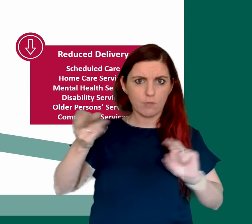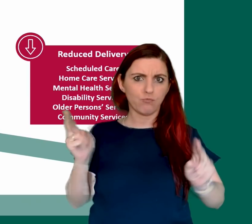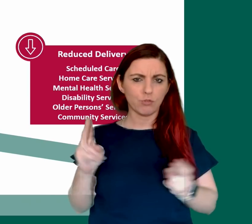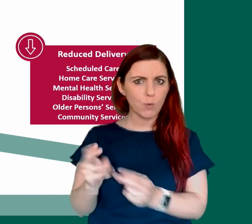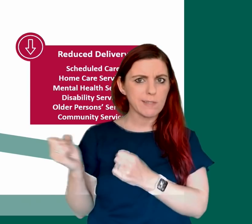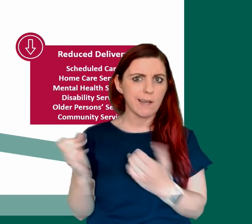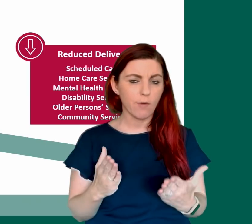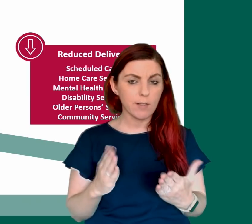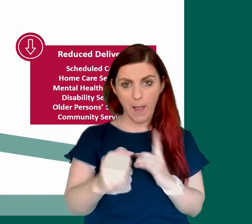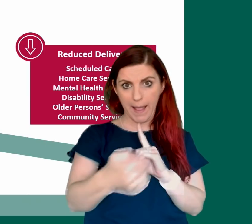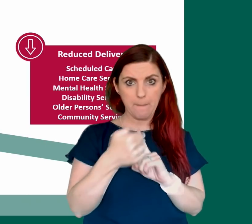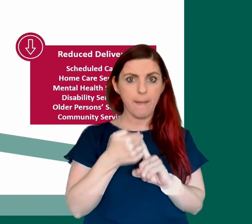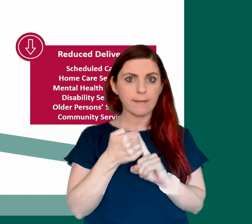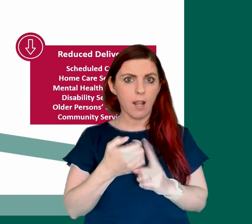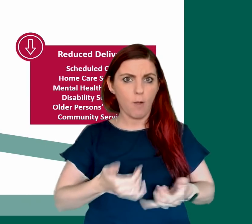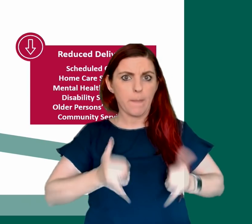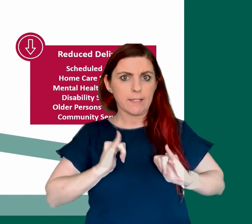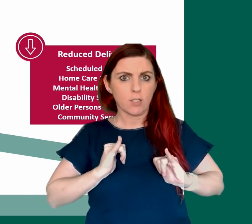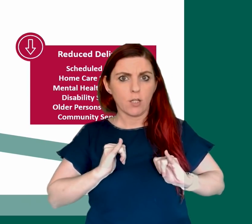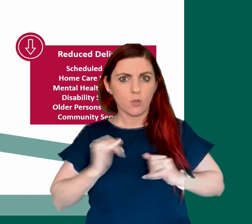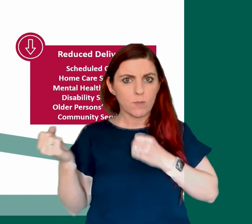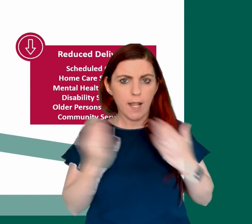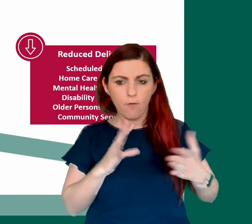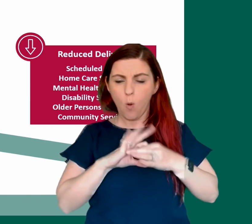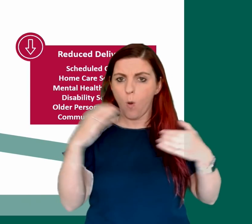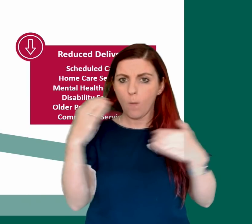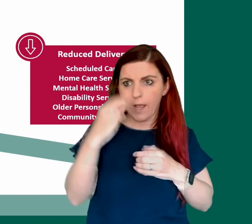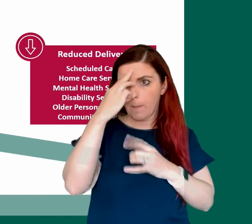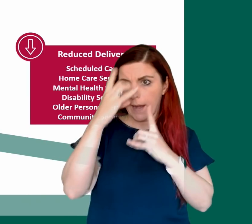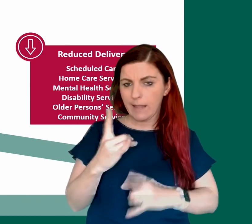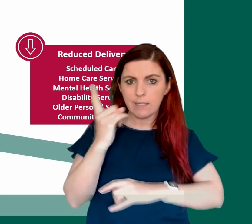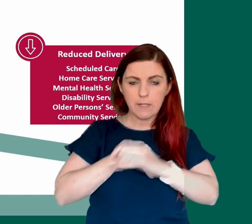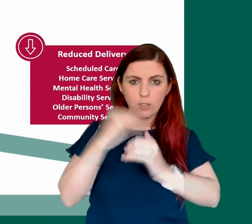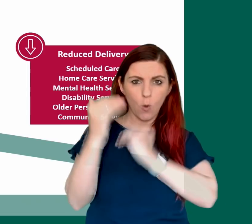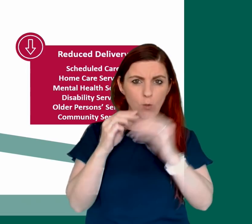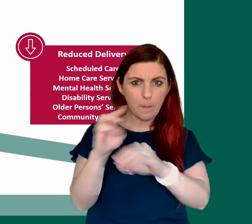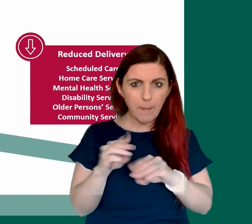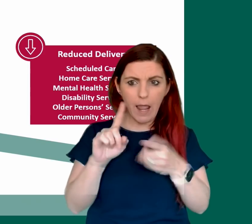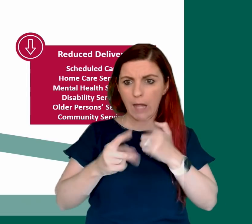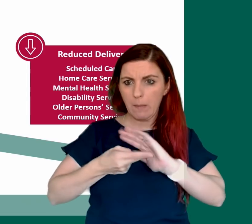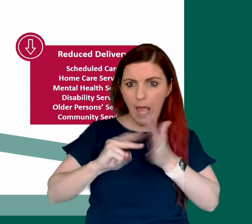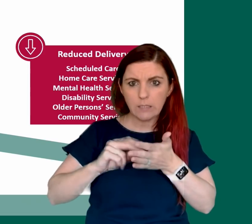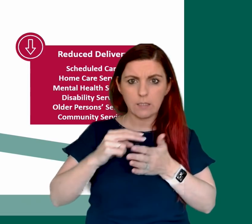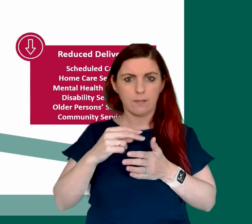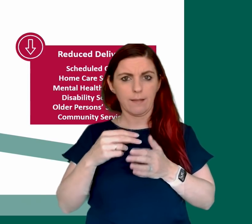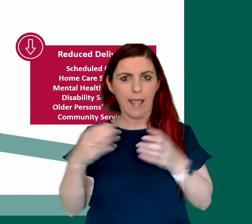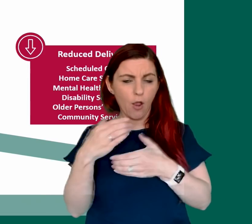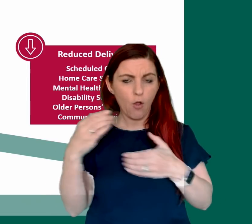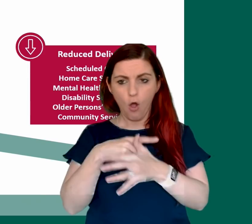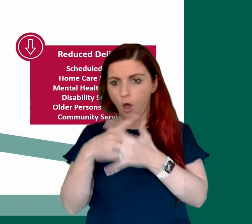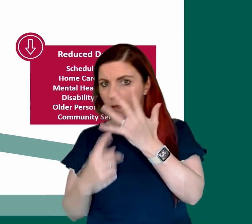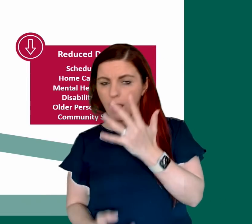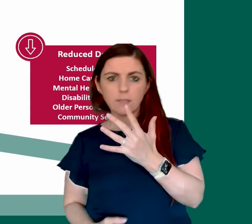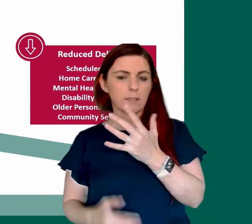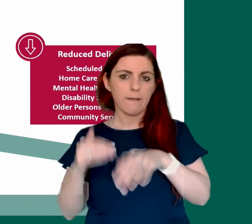on our ability to deliver scheduled care, home care, mental health, disability, older persons, and that range of community services that I mentioned. So